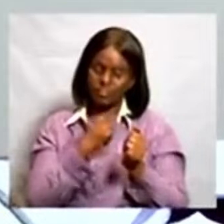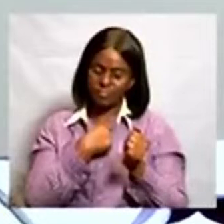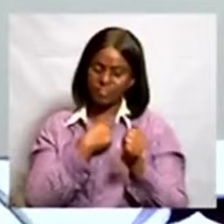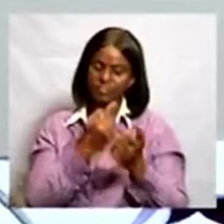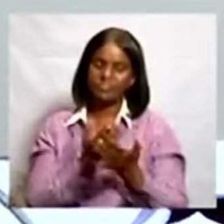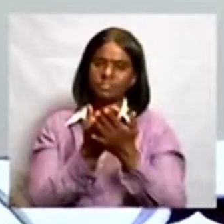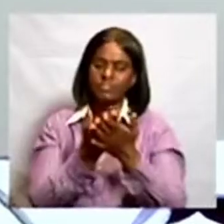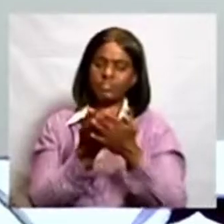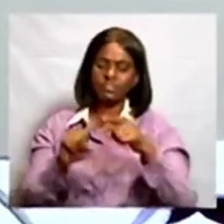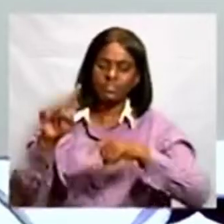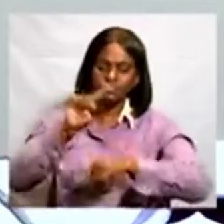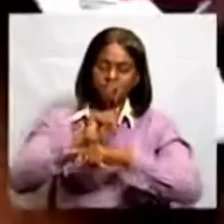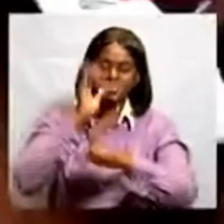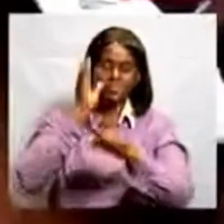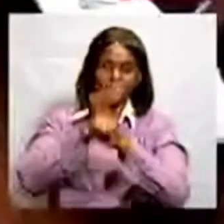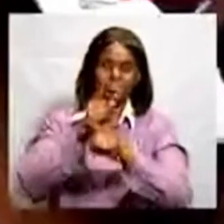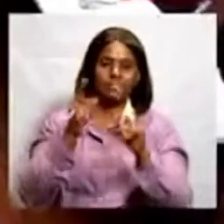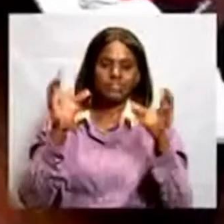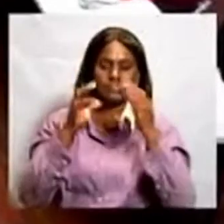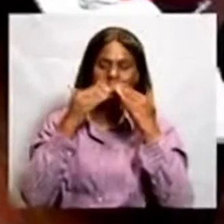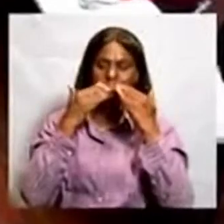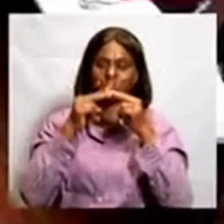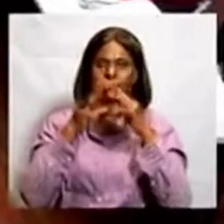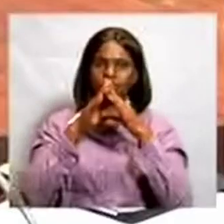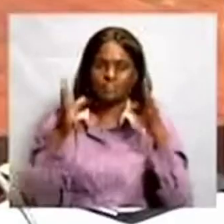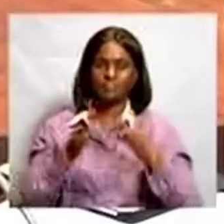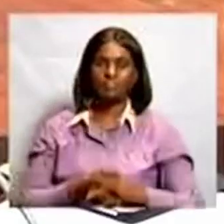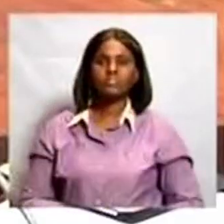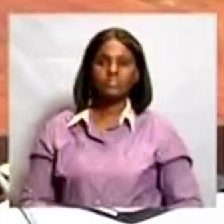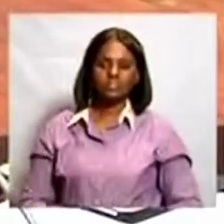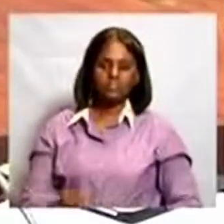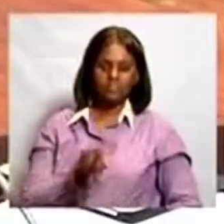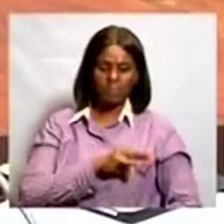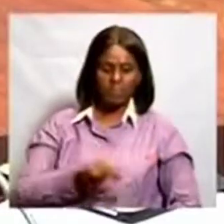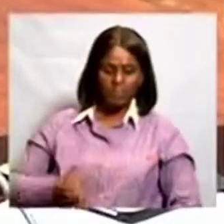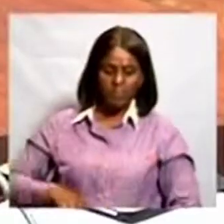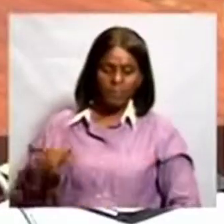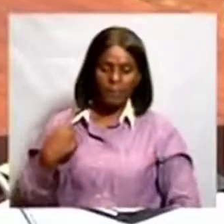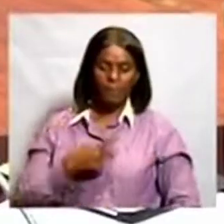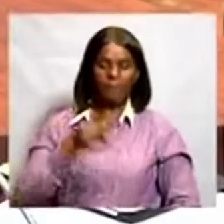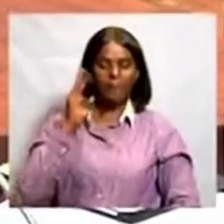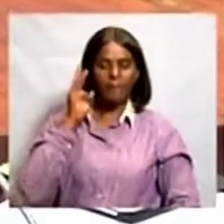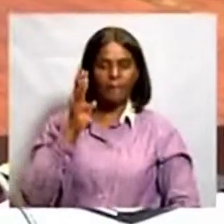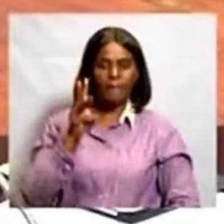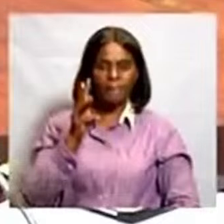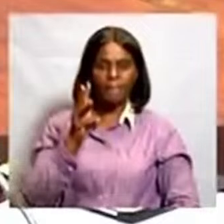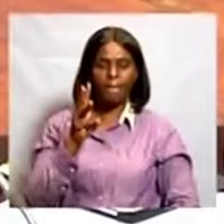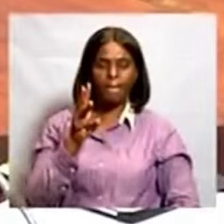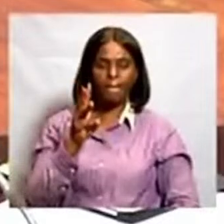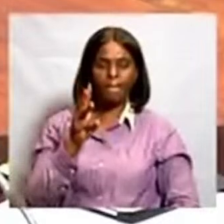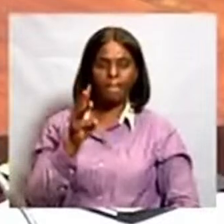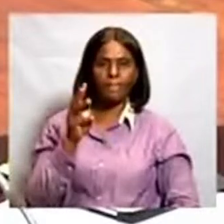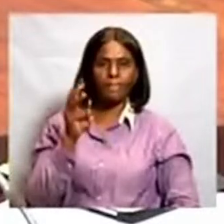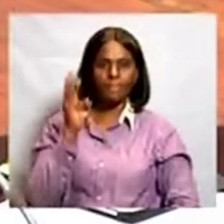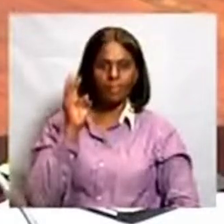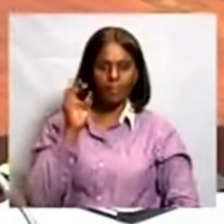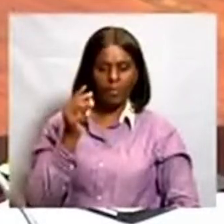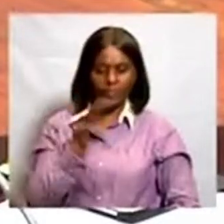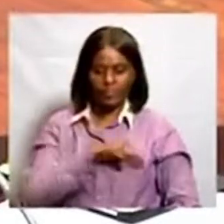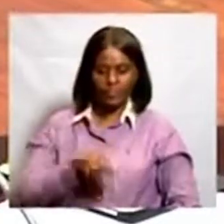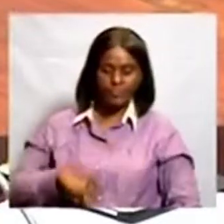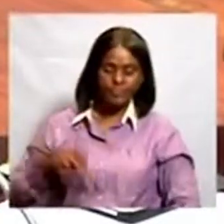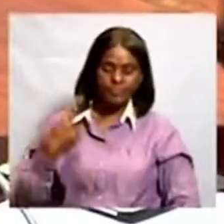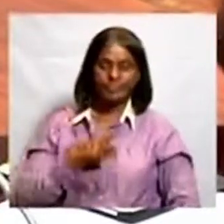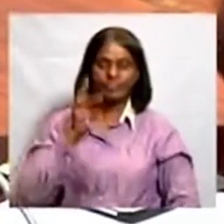submit to the committee. Thank you very much. Members of Parliament, you may now seek clarifications or